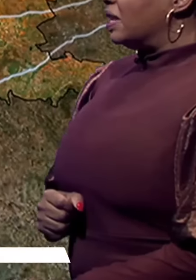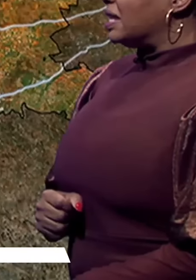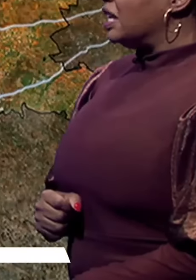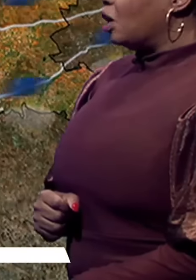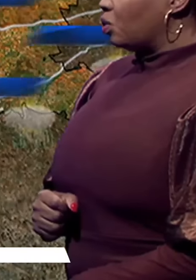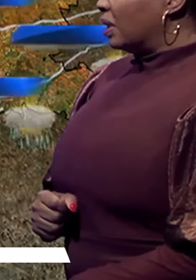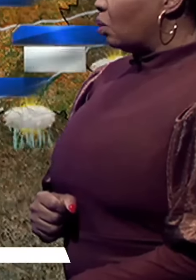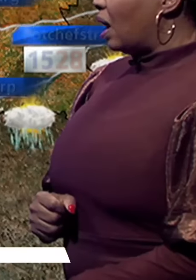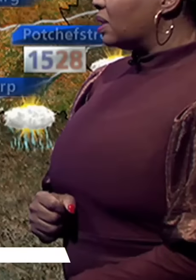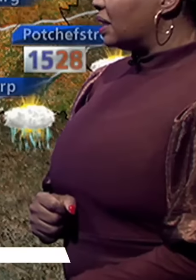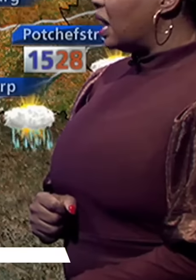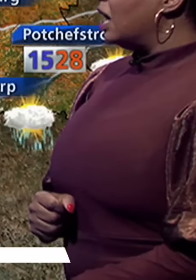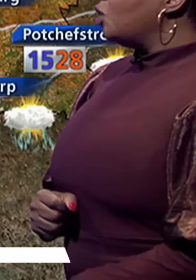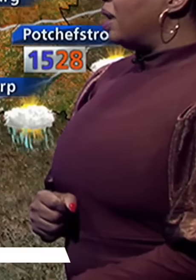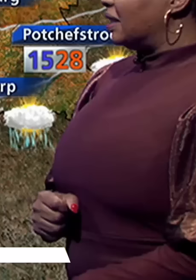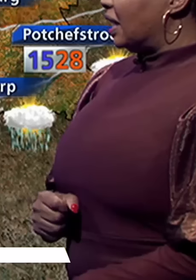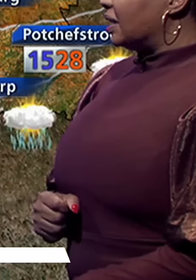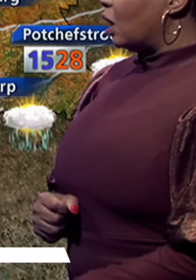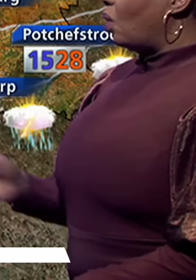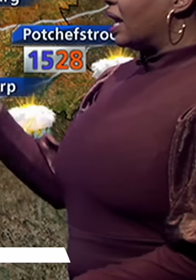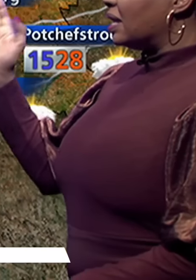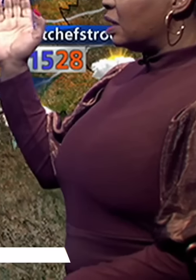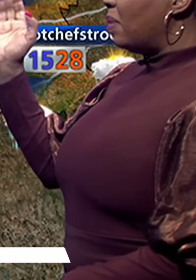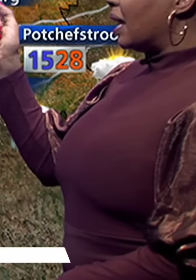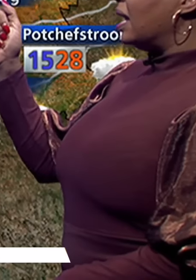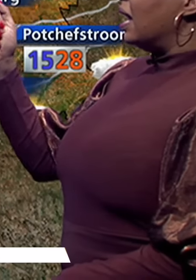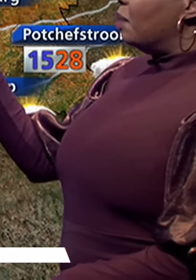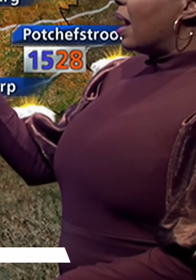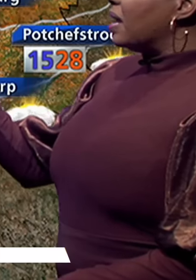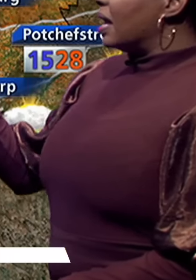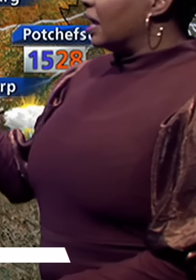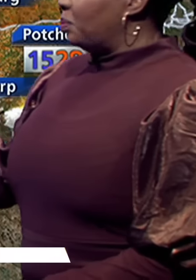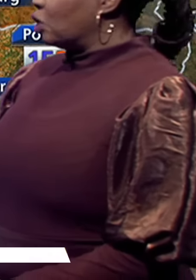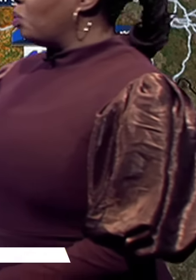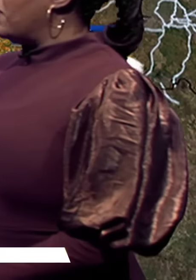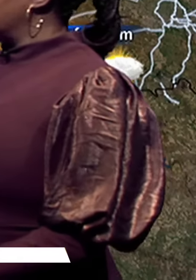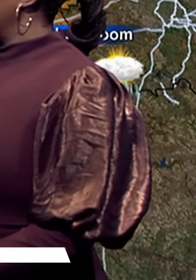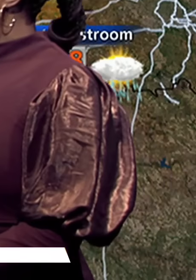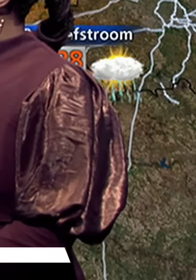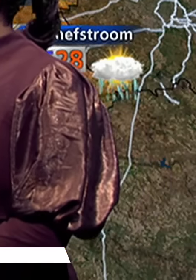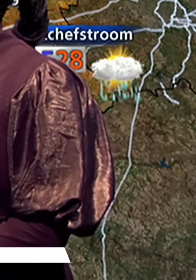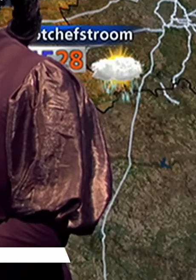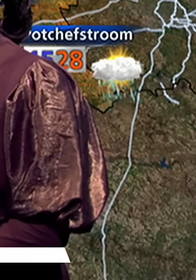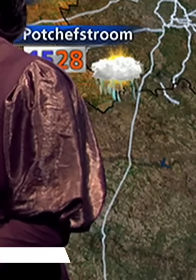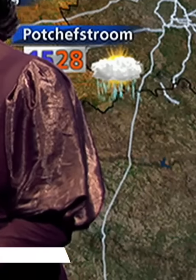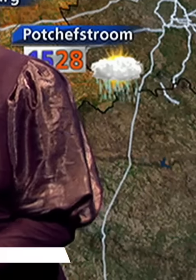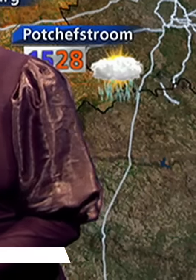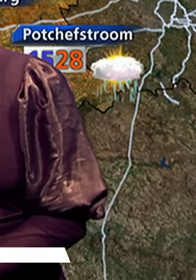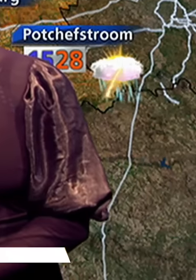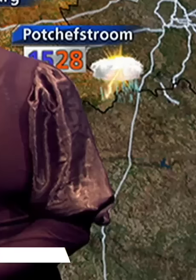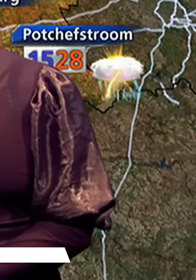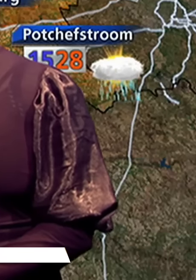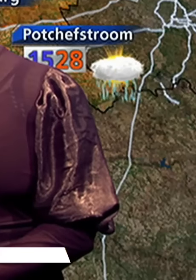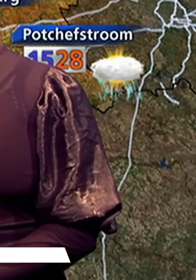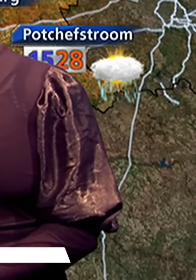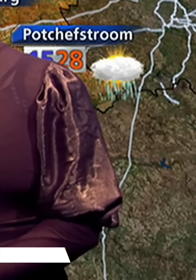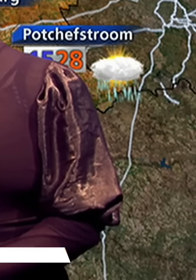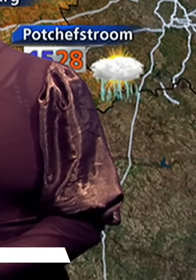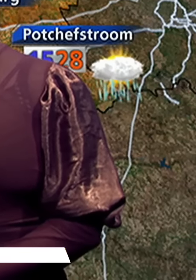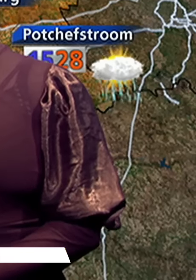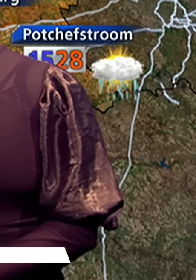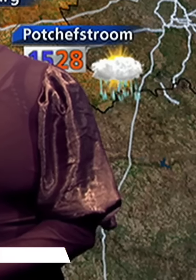go provinceng ya North West go la go SASA dipula tšela di sa le gona Rustenburg le Mahikeng ka tše 29 re lebelela Taung le gona ka tše